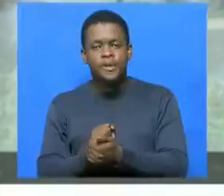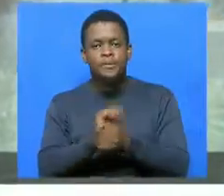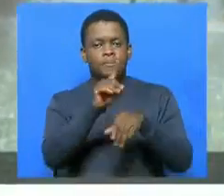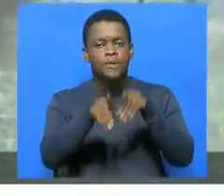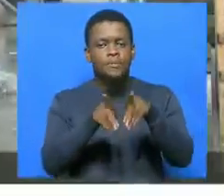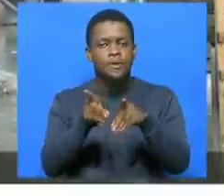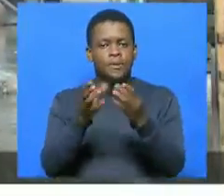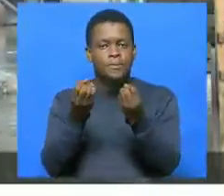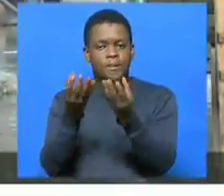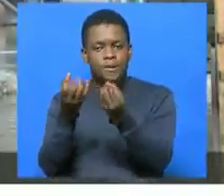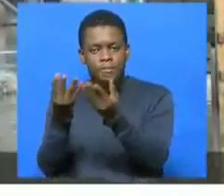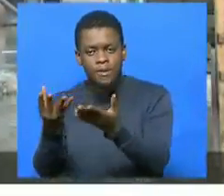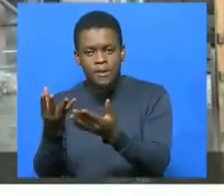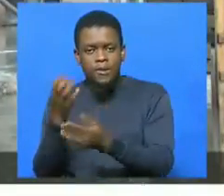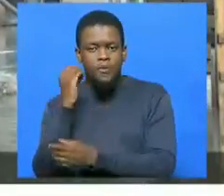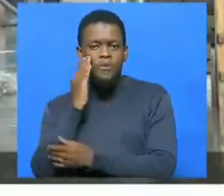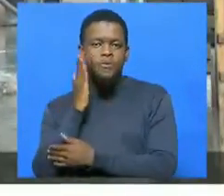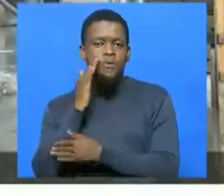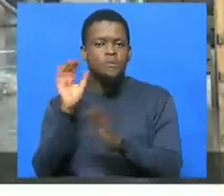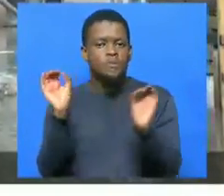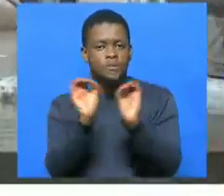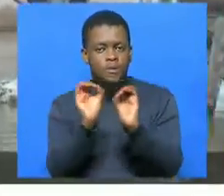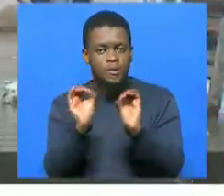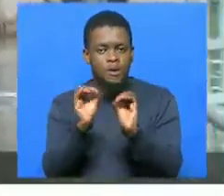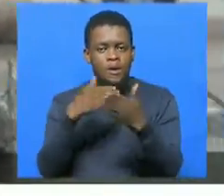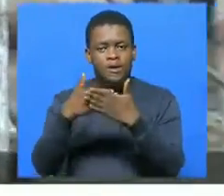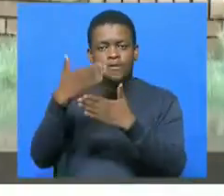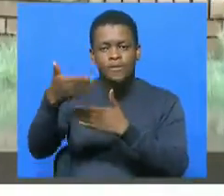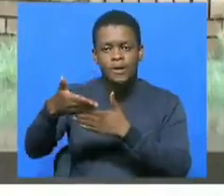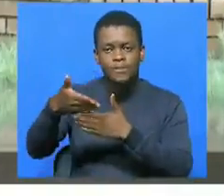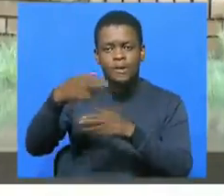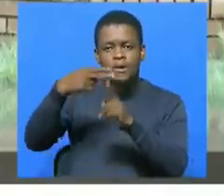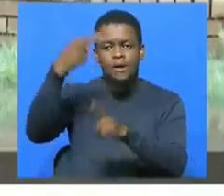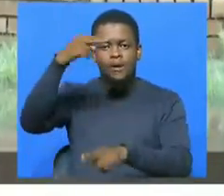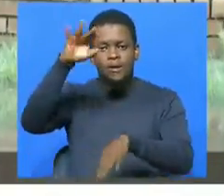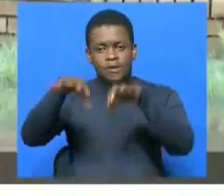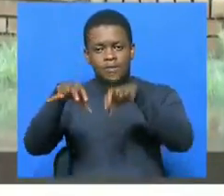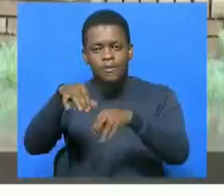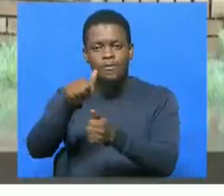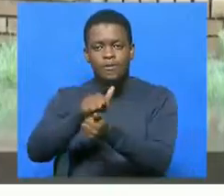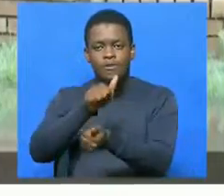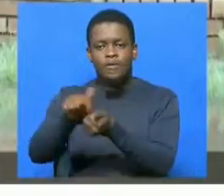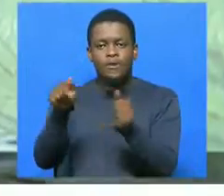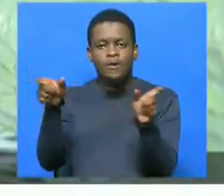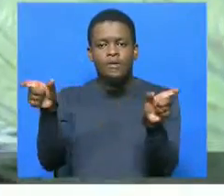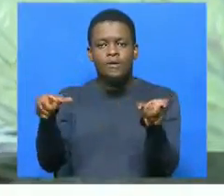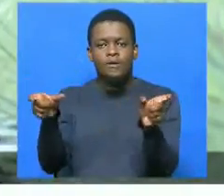Thousands left homeless as heavy rains hit Khanzi and surrounding villages.